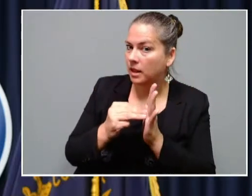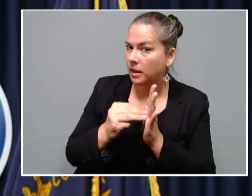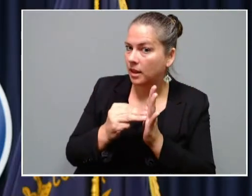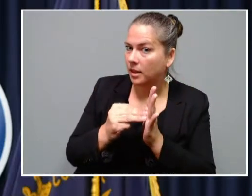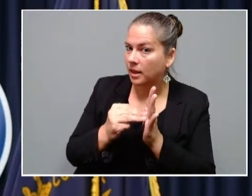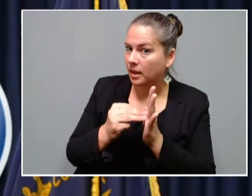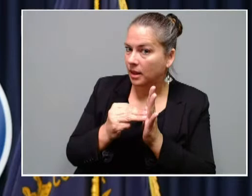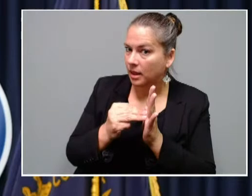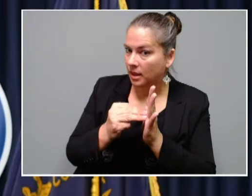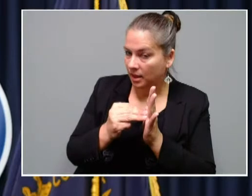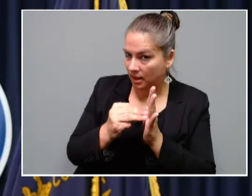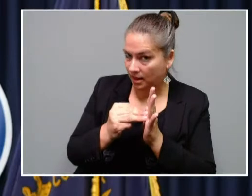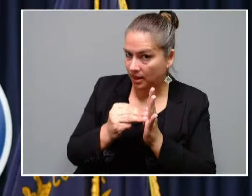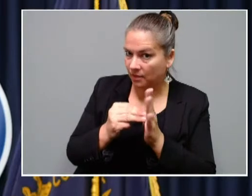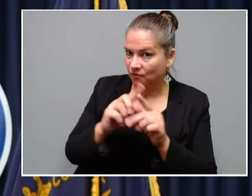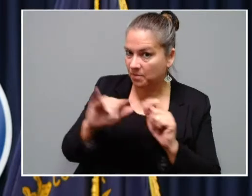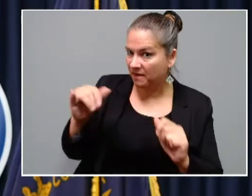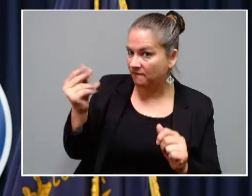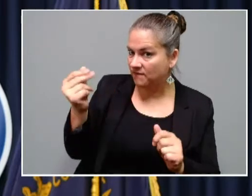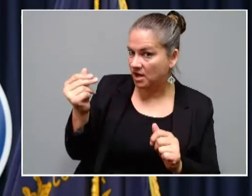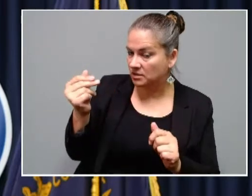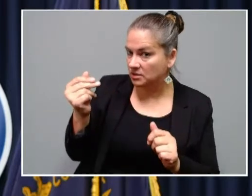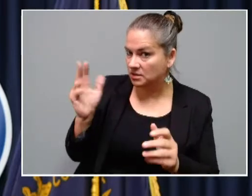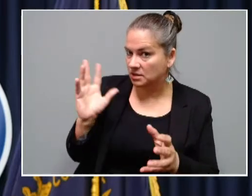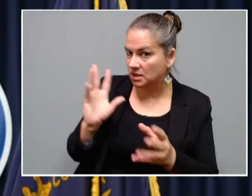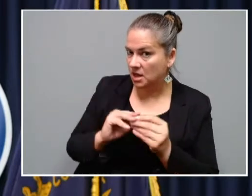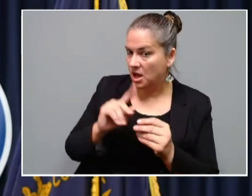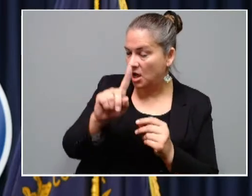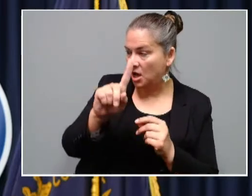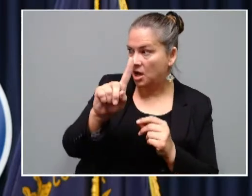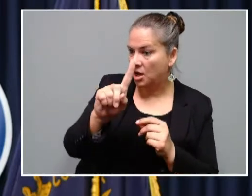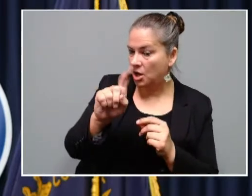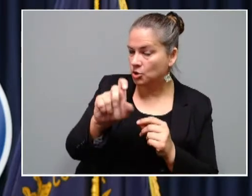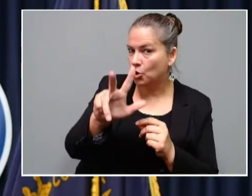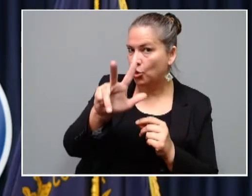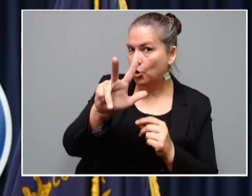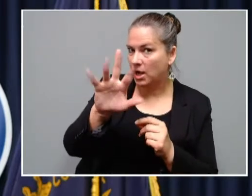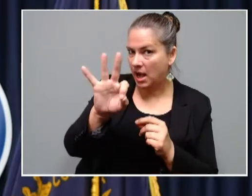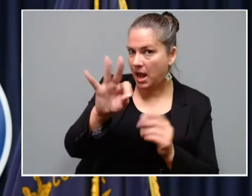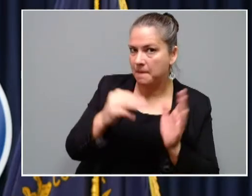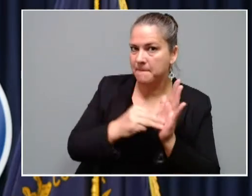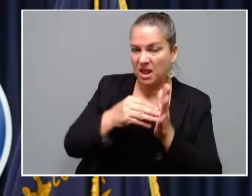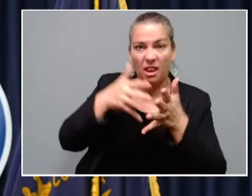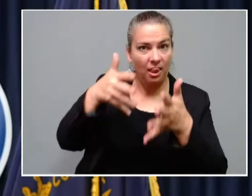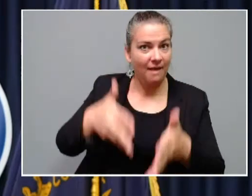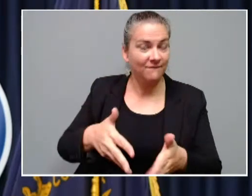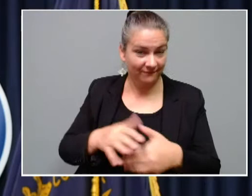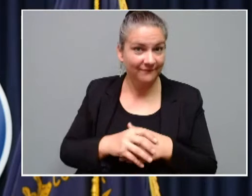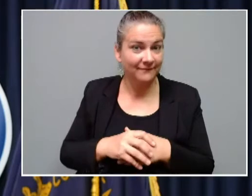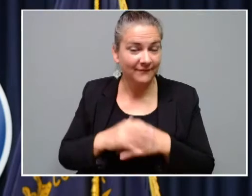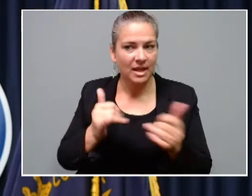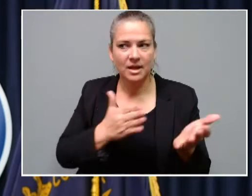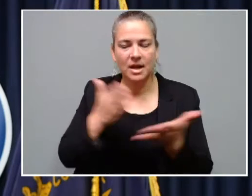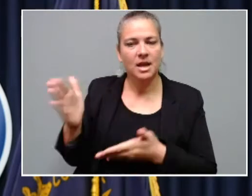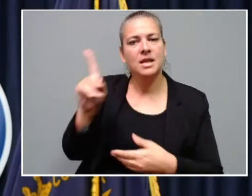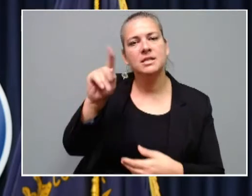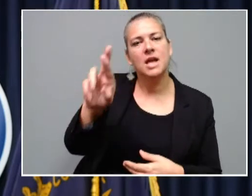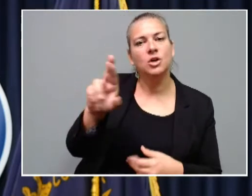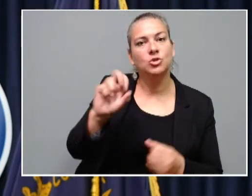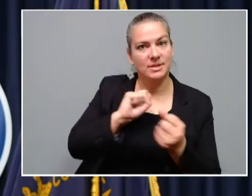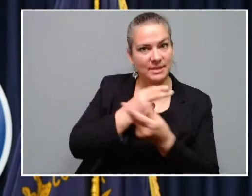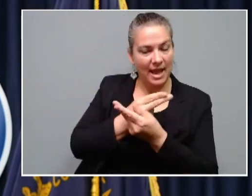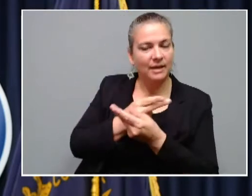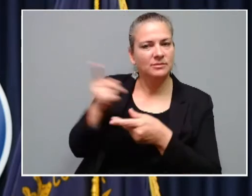from the fund overall, 139 left. With that, I'm going to turn it over to Dr. Stack, who's going to